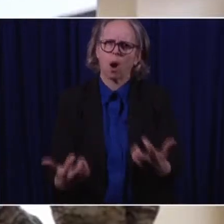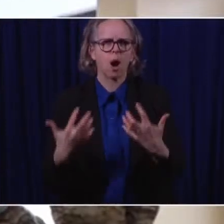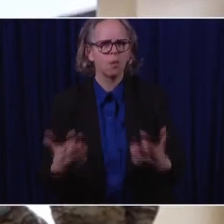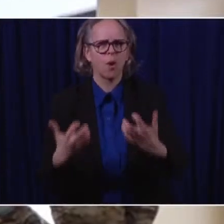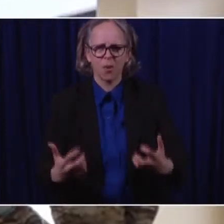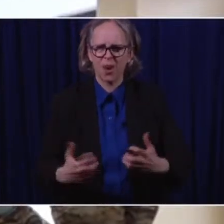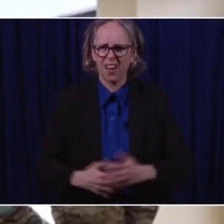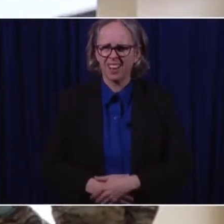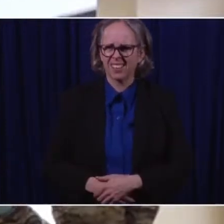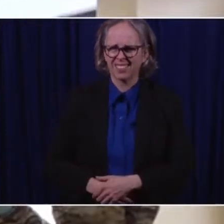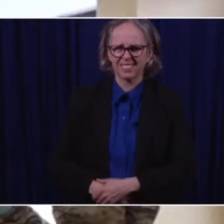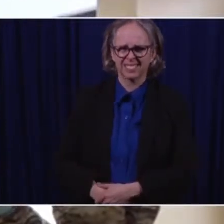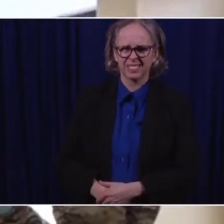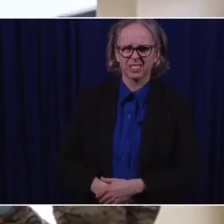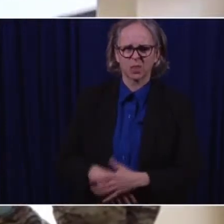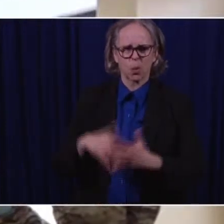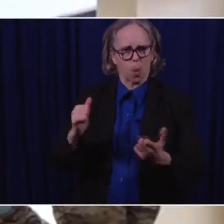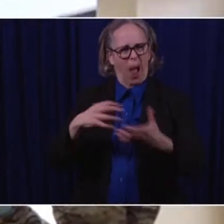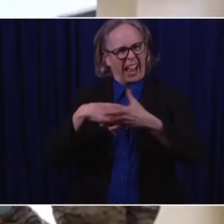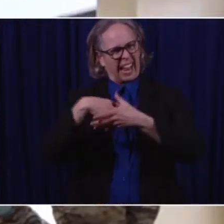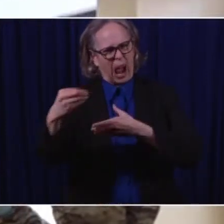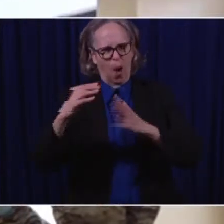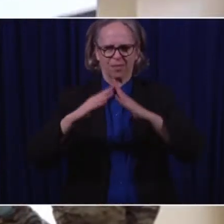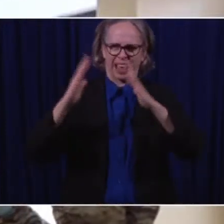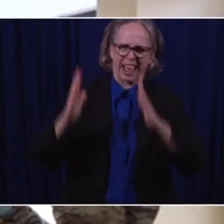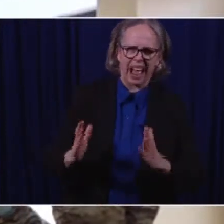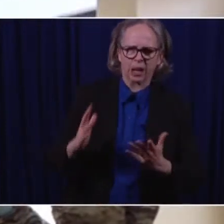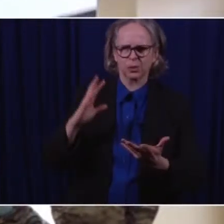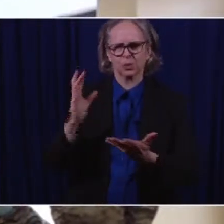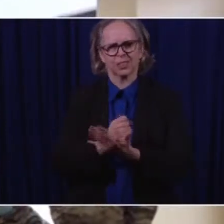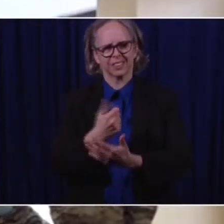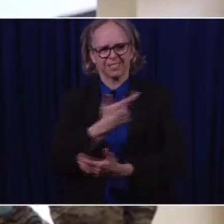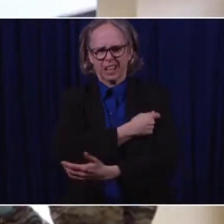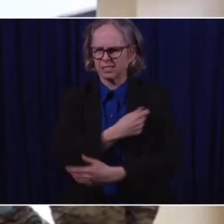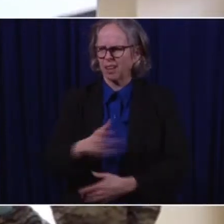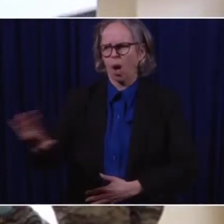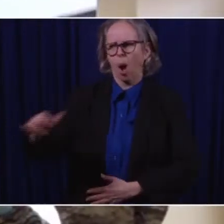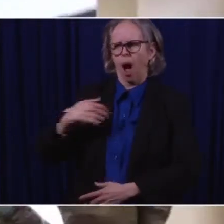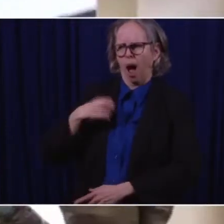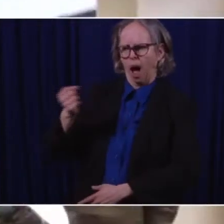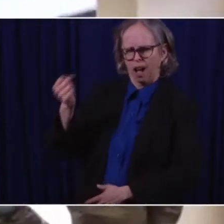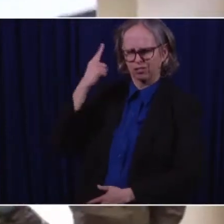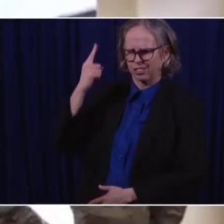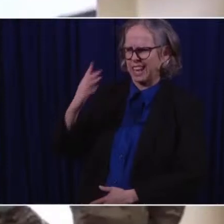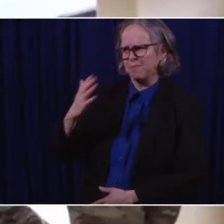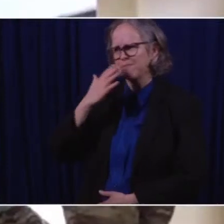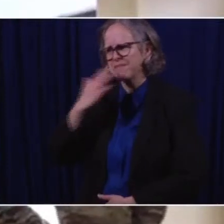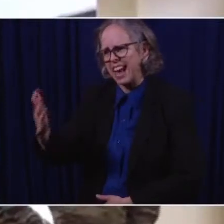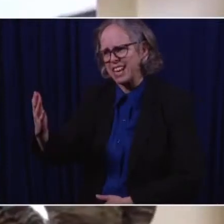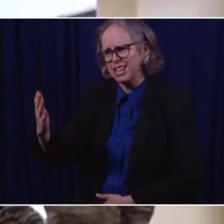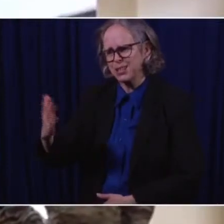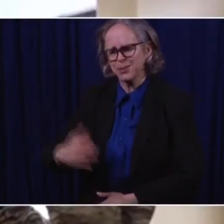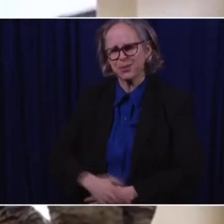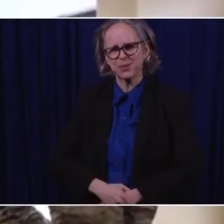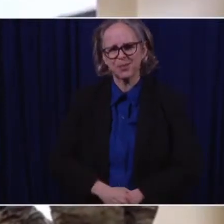house. I understand. Thank you very much. We appreciate it. Well, Yeah.